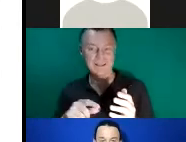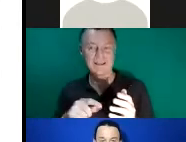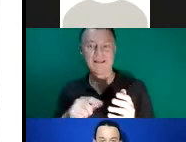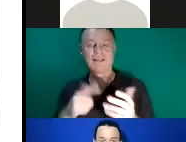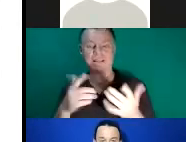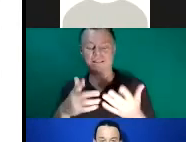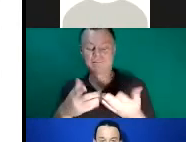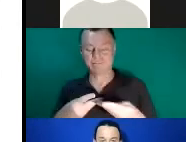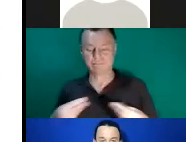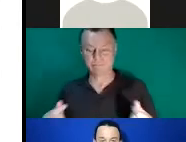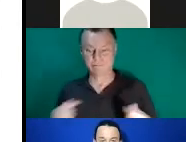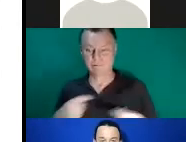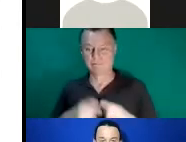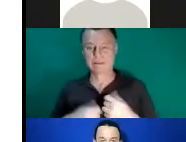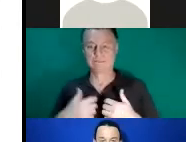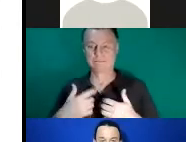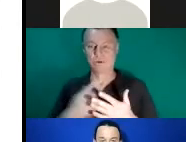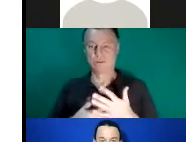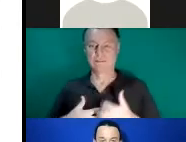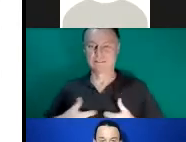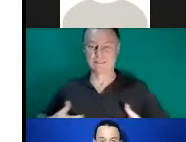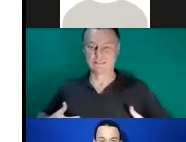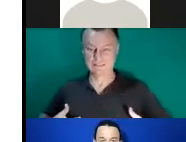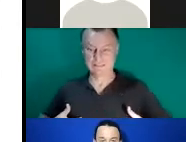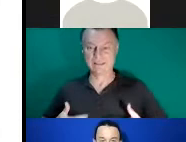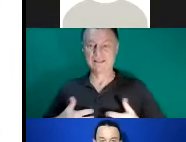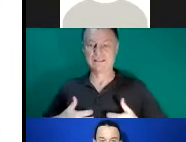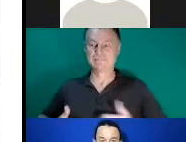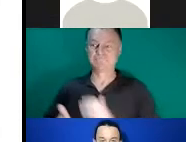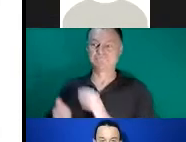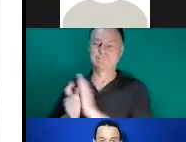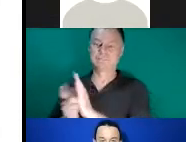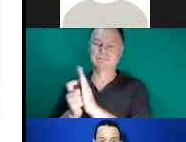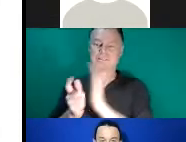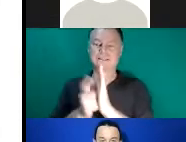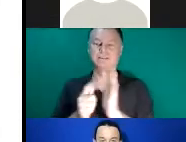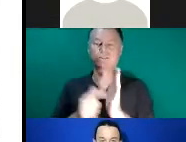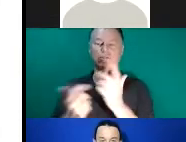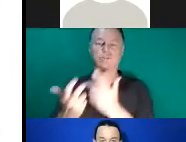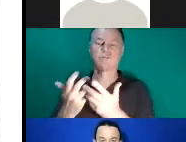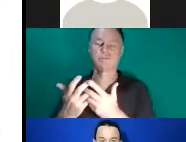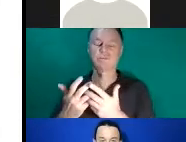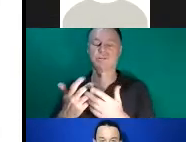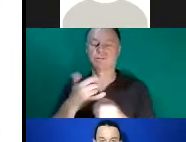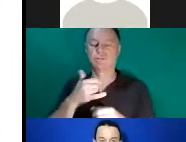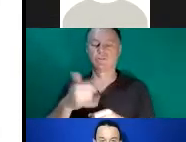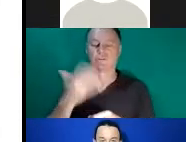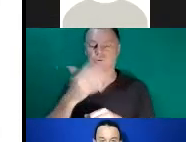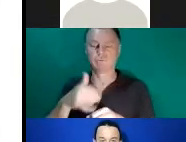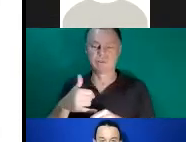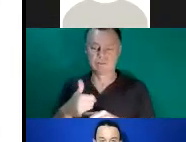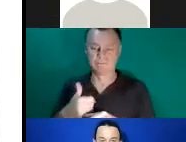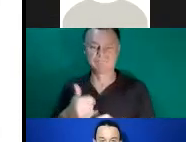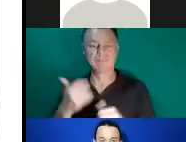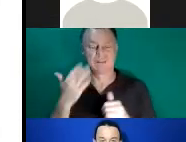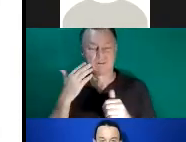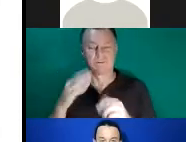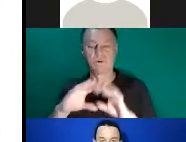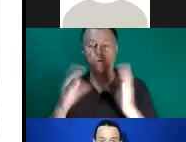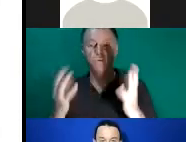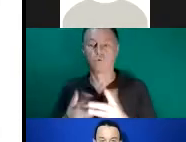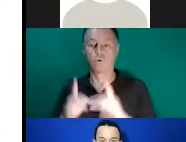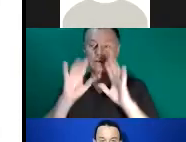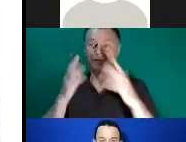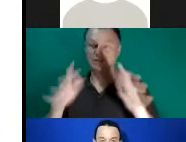medical schools across the country. After the end of the World Exposition, Holmes travelled around